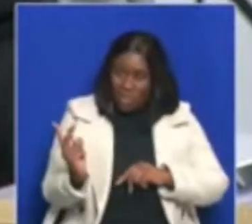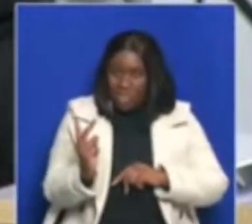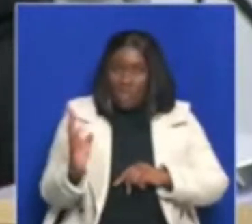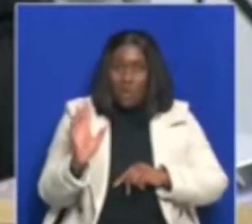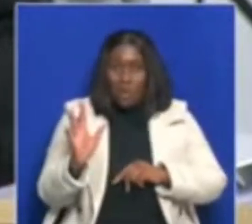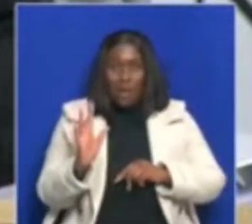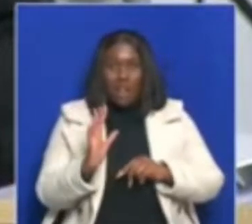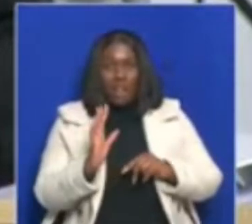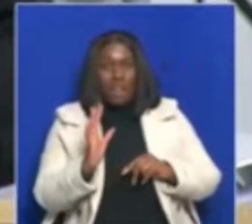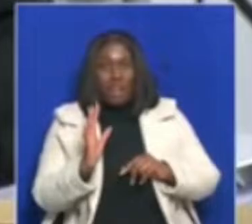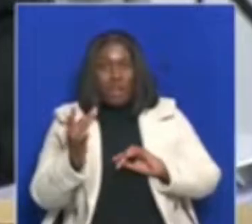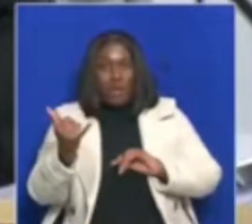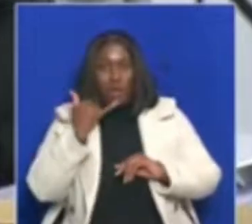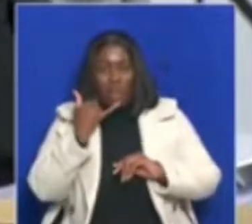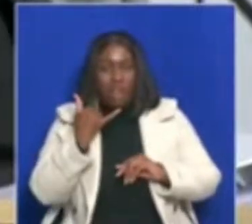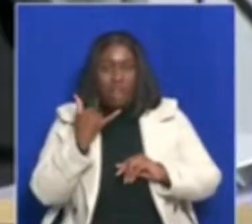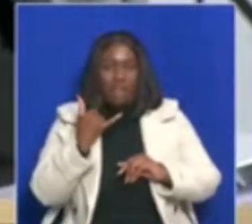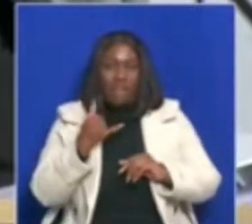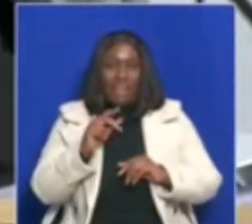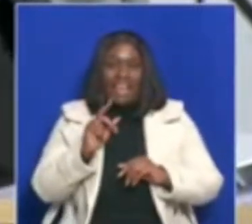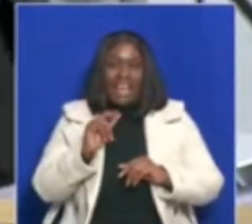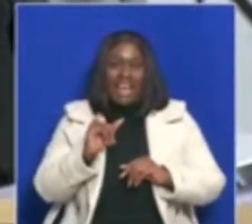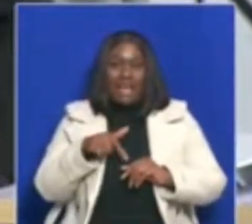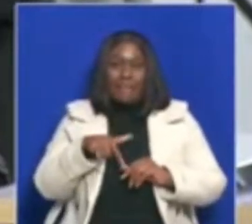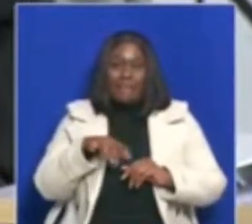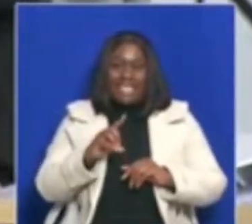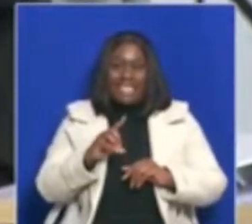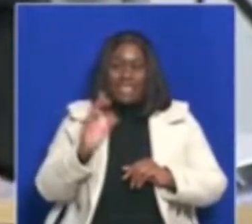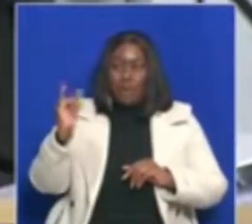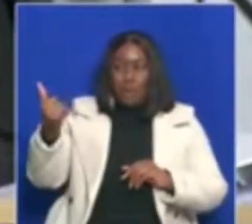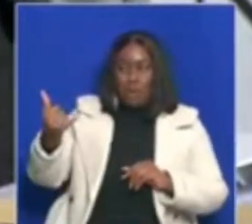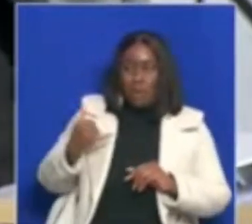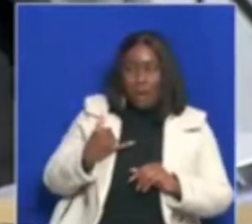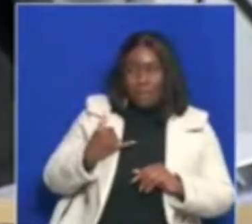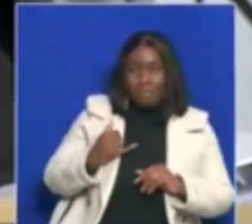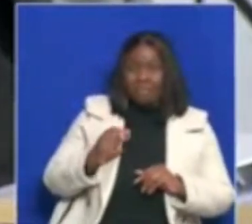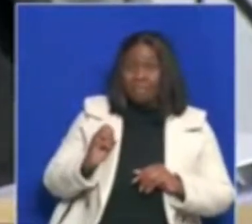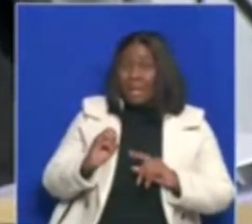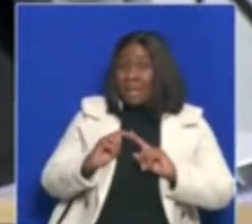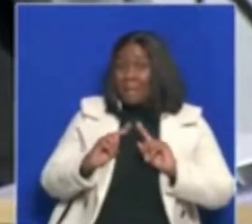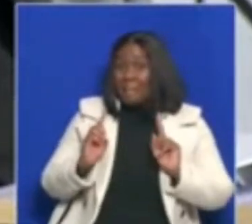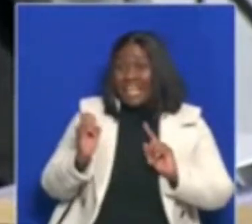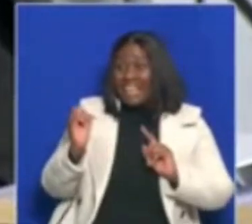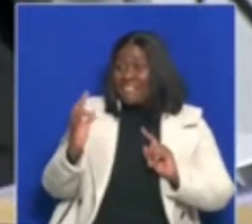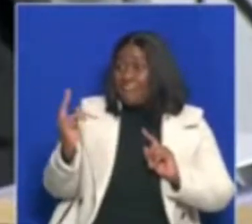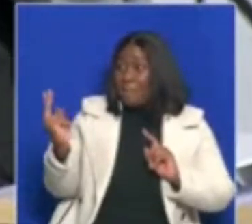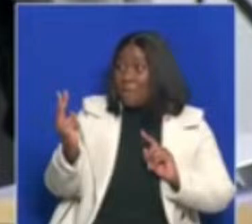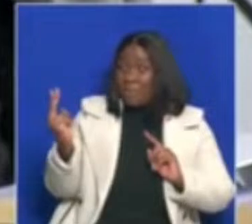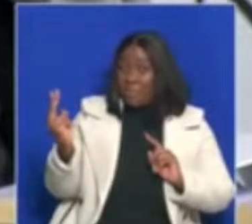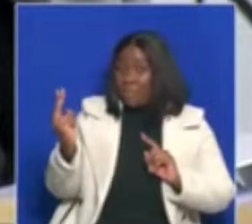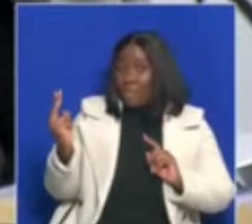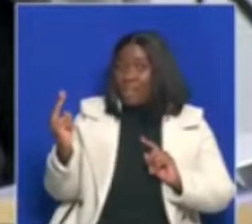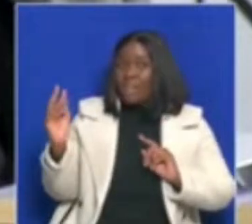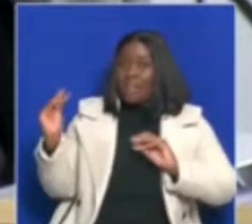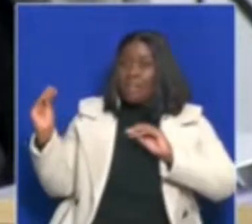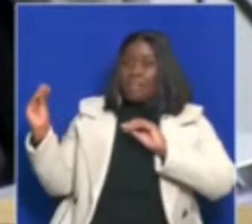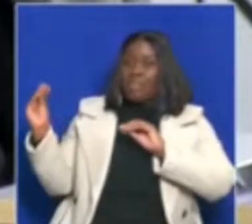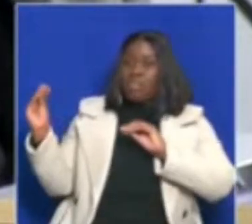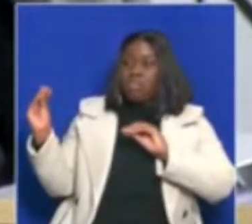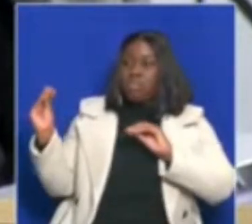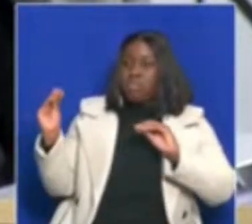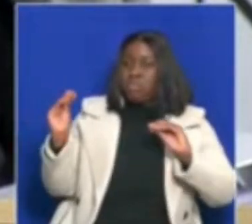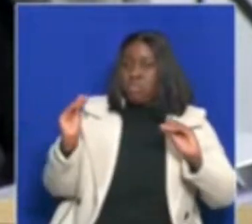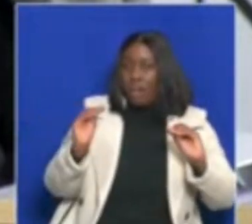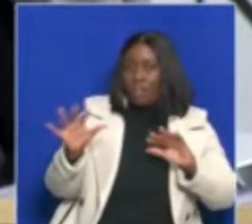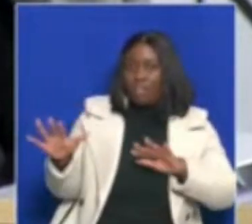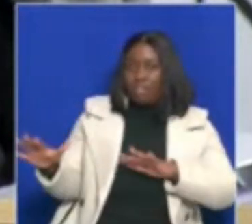the detective and the duty officer delays in getting to the crime scene, we are already delayed in getting